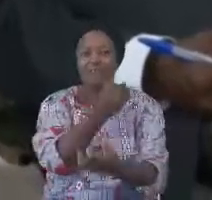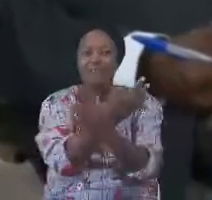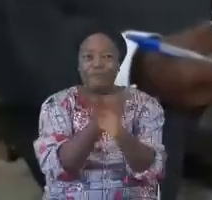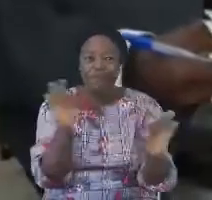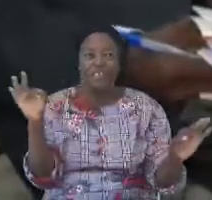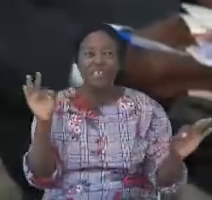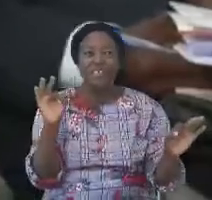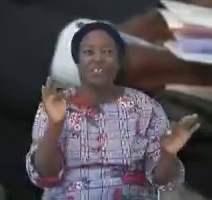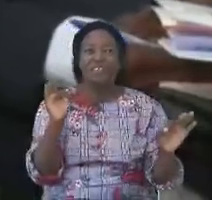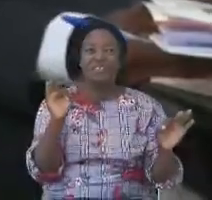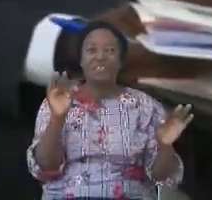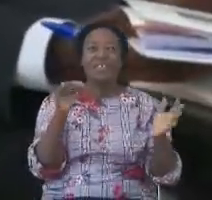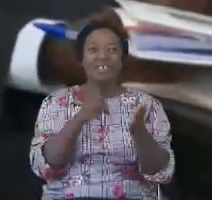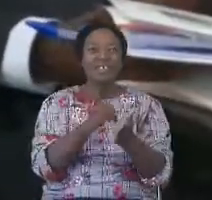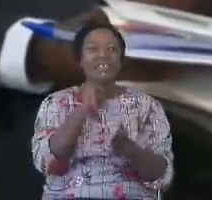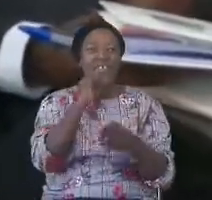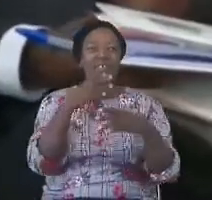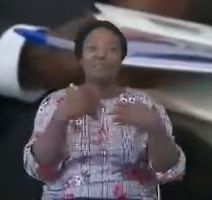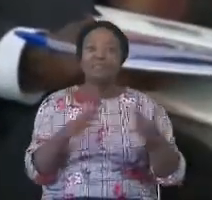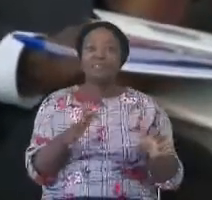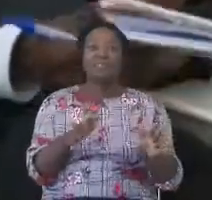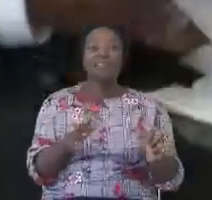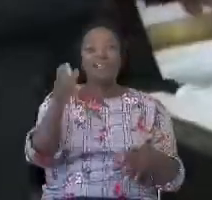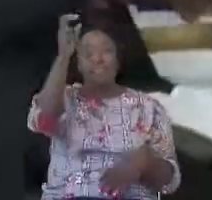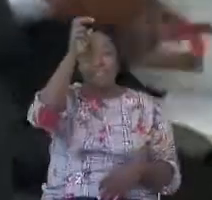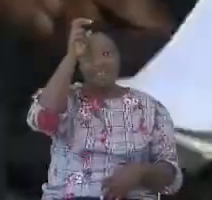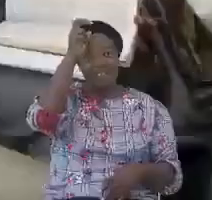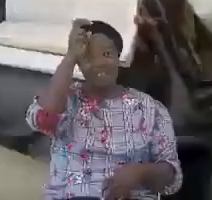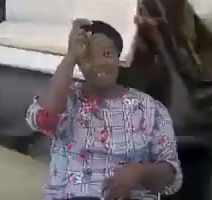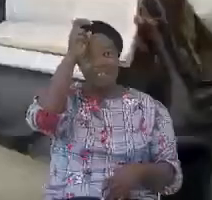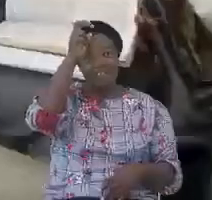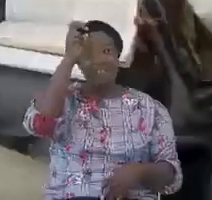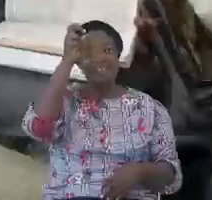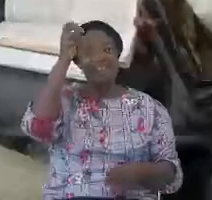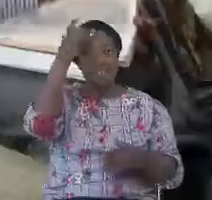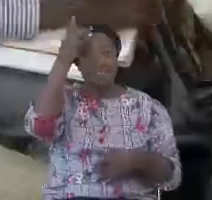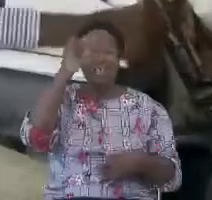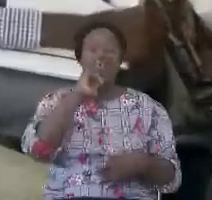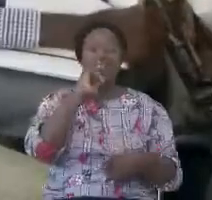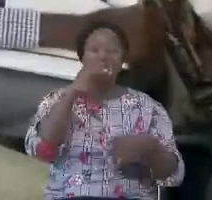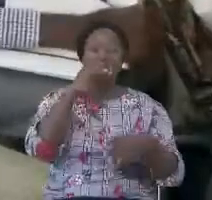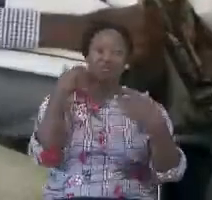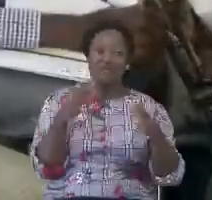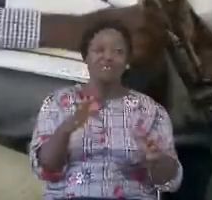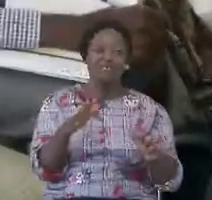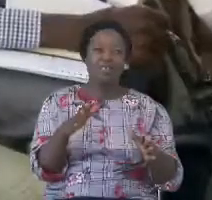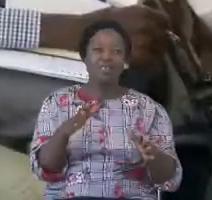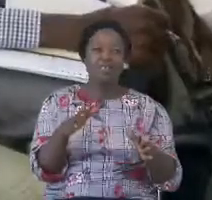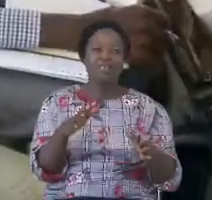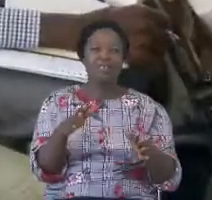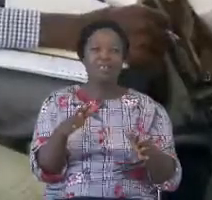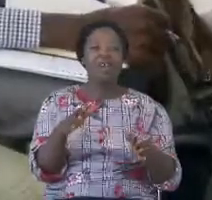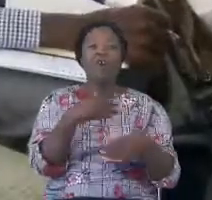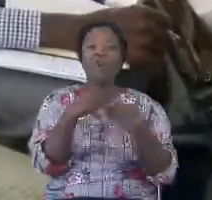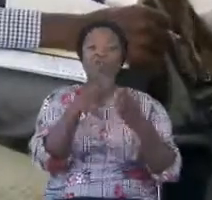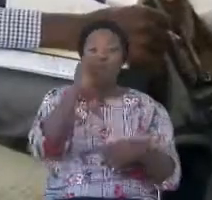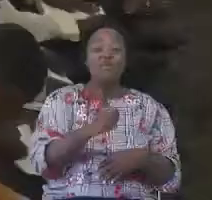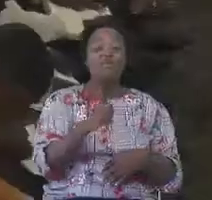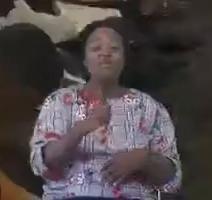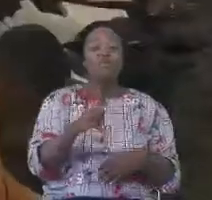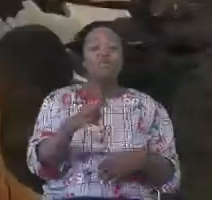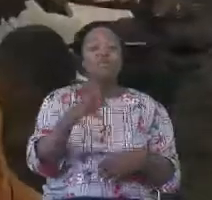where are you i am free it is finished sickness